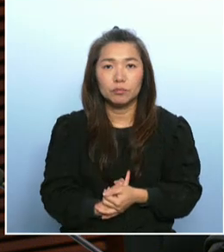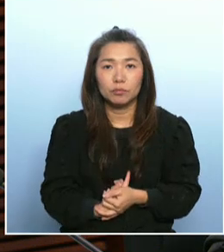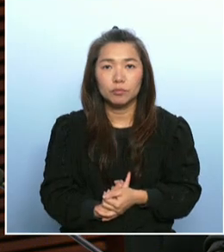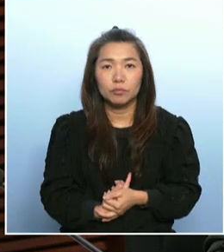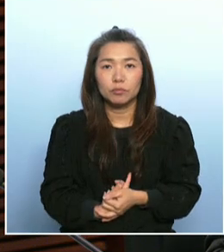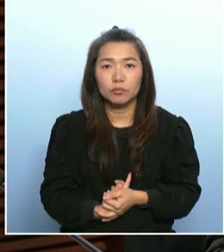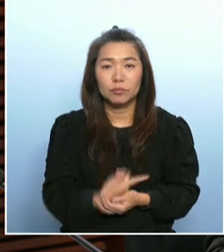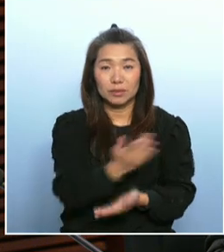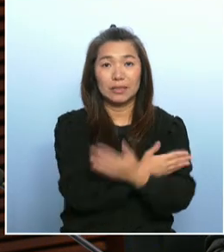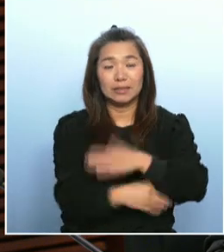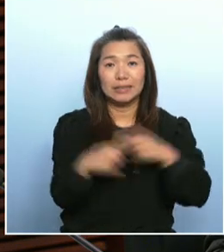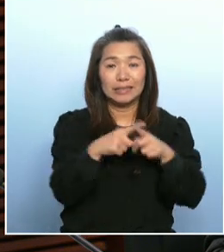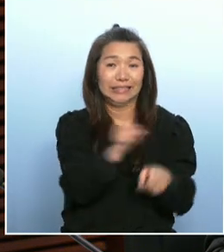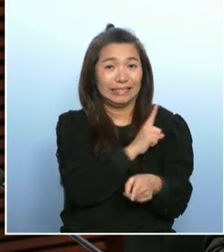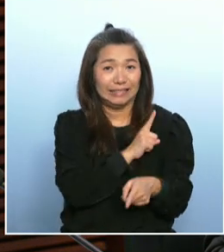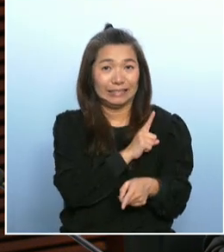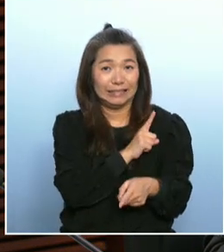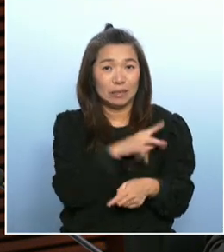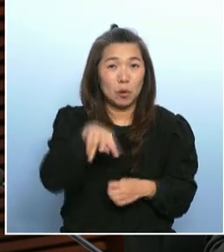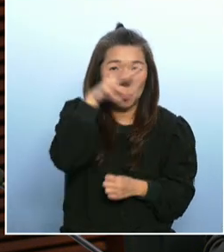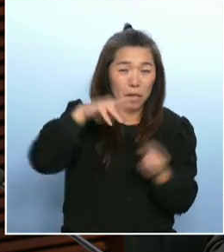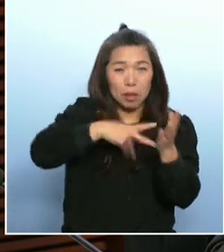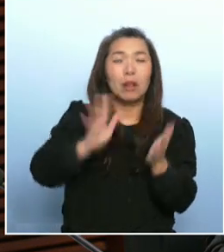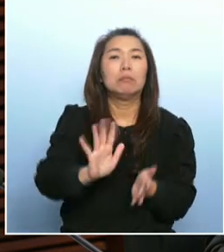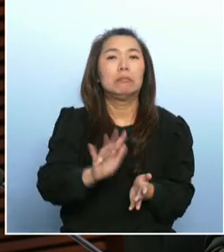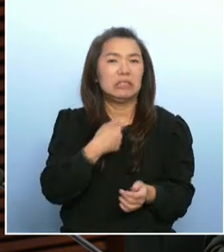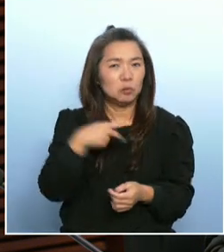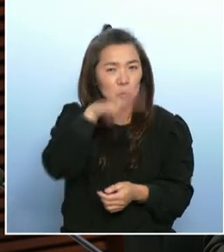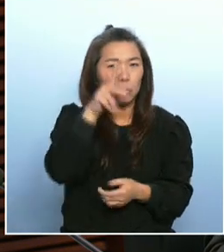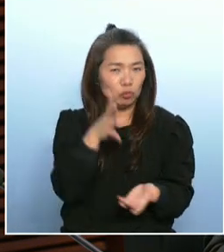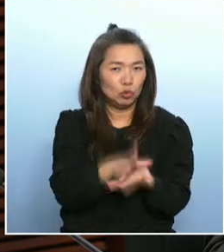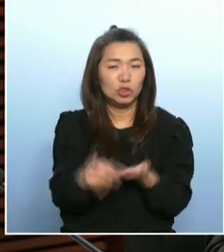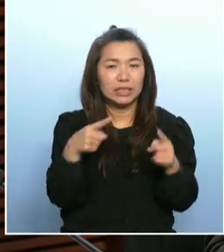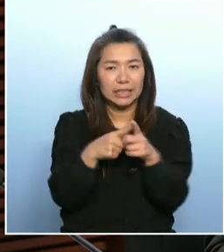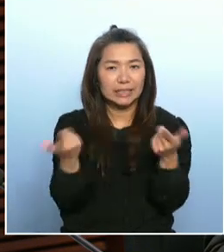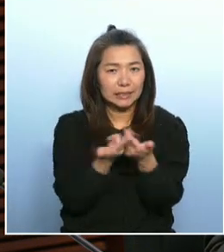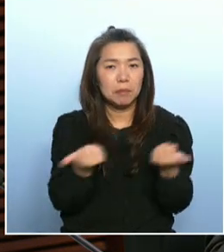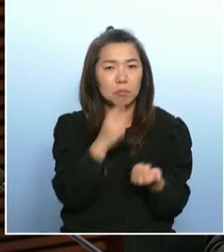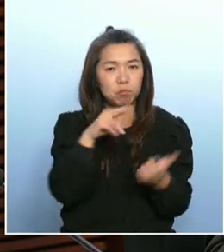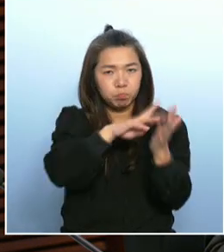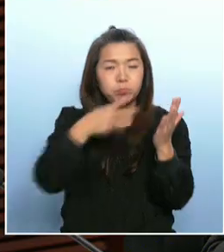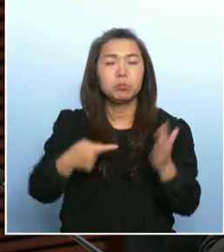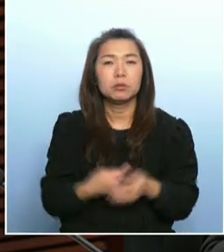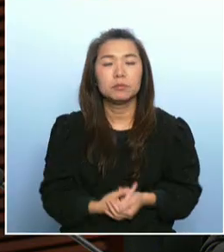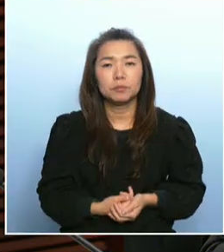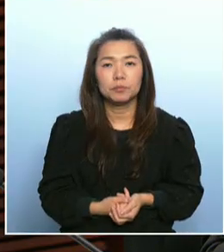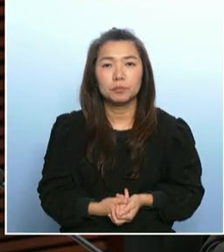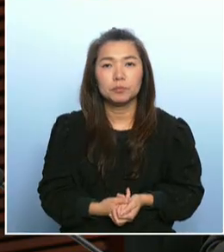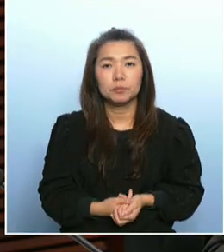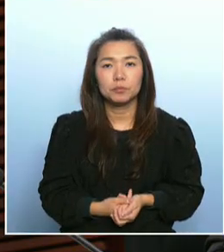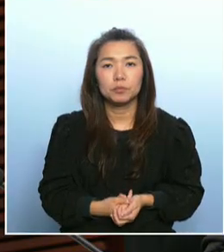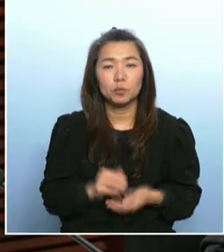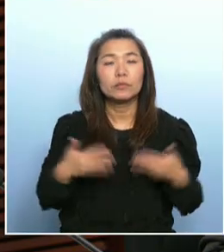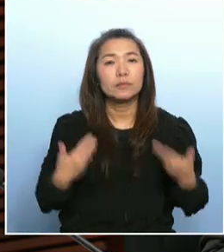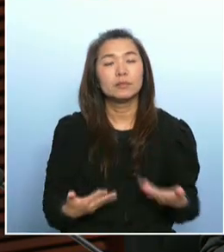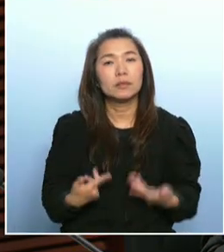expert knowledge to repair electric wheelchair. We don't encourage the PWDs to repair their wheelchair on their own. They need